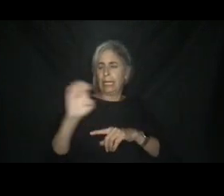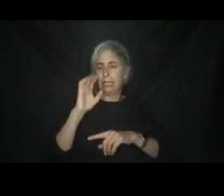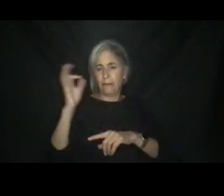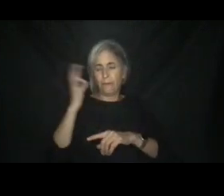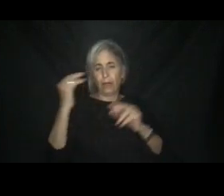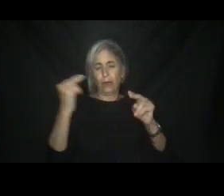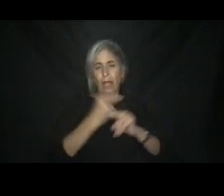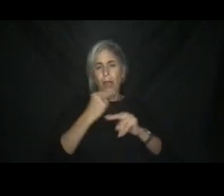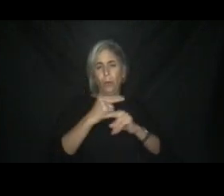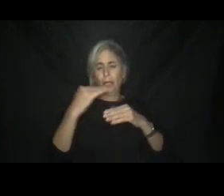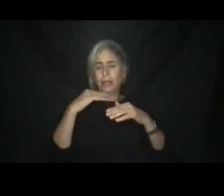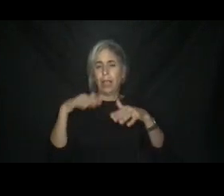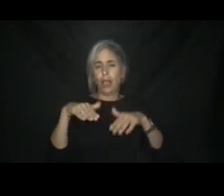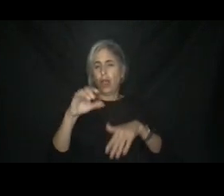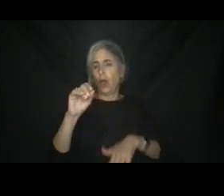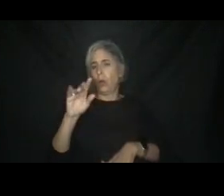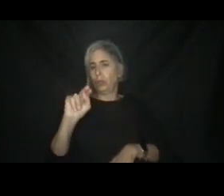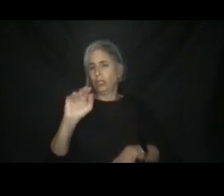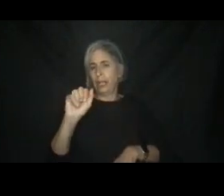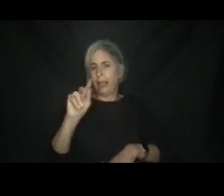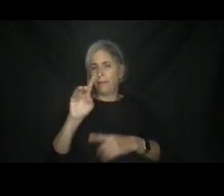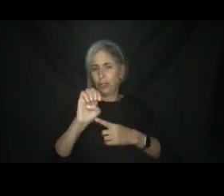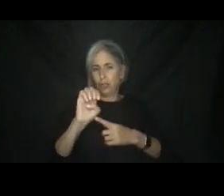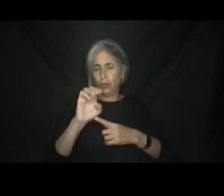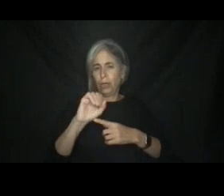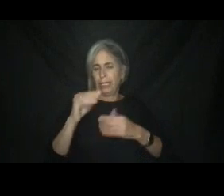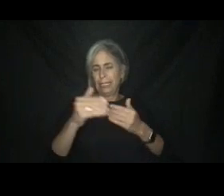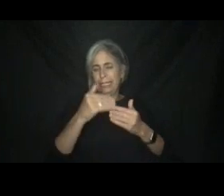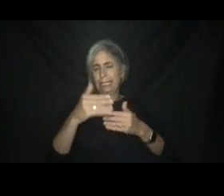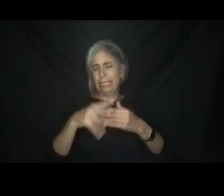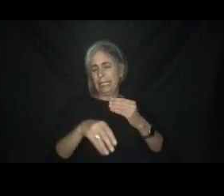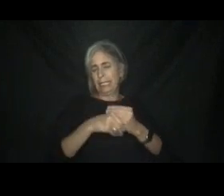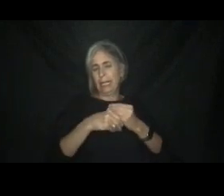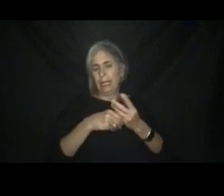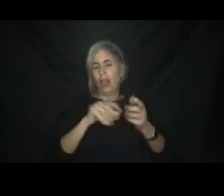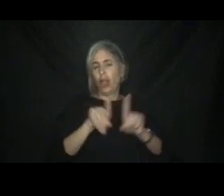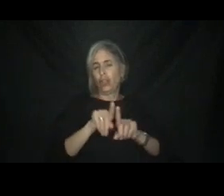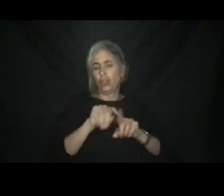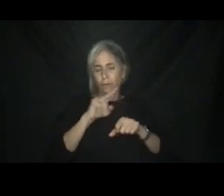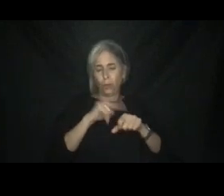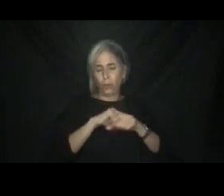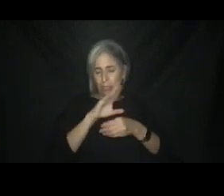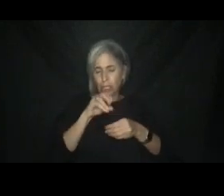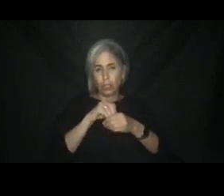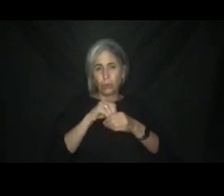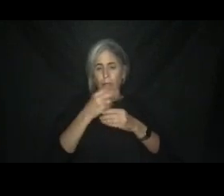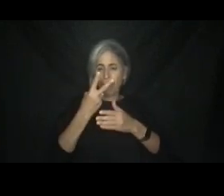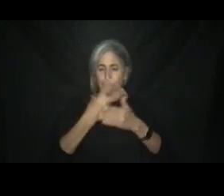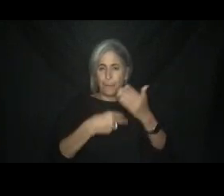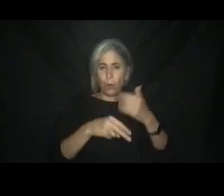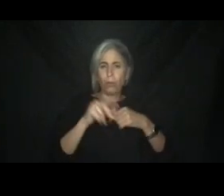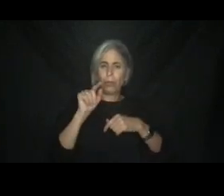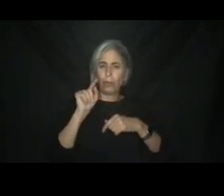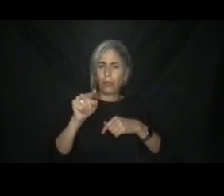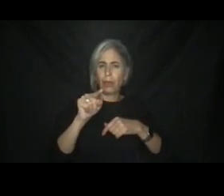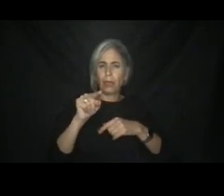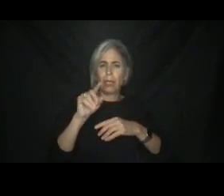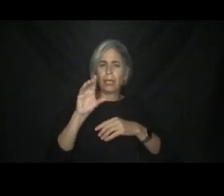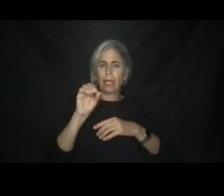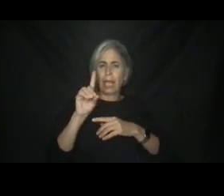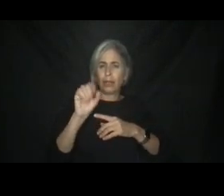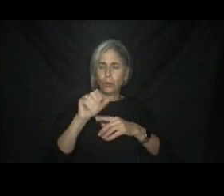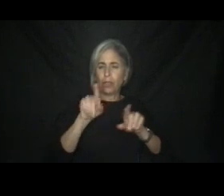Ocean Avenue and Northeast 4th Avenue and its easterly extension. And of course, this includes both the Casa Costa condos and